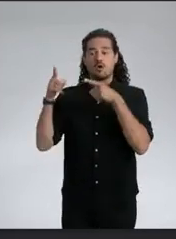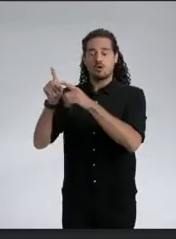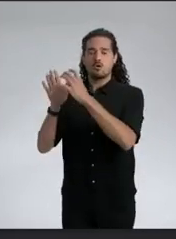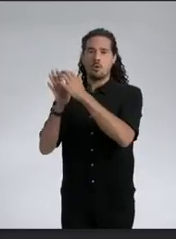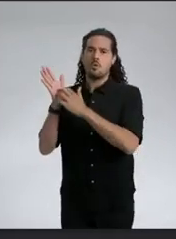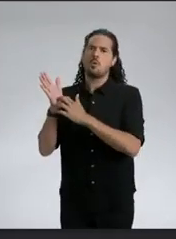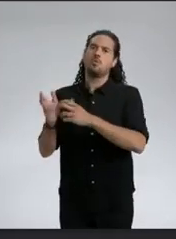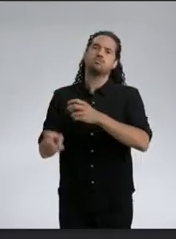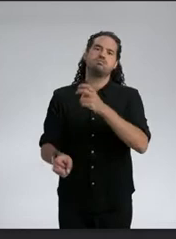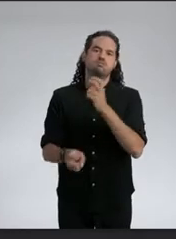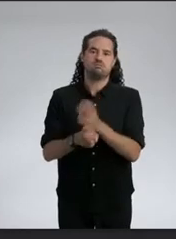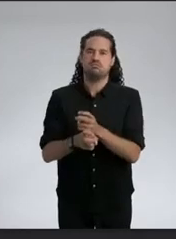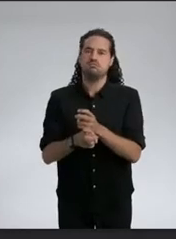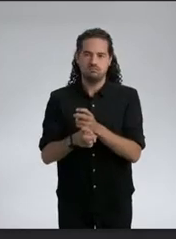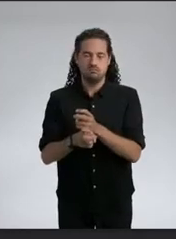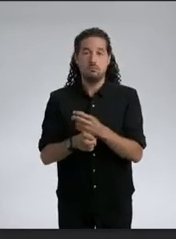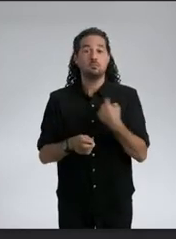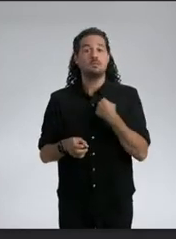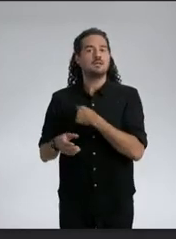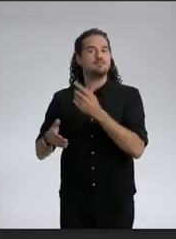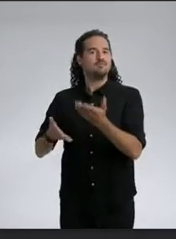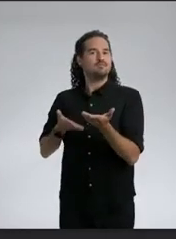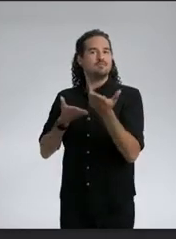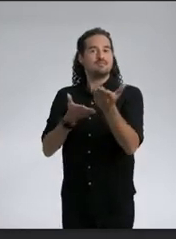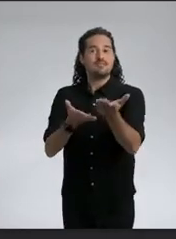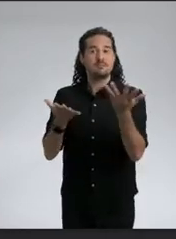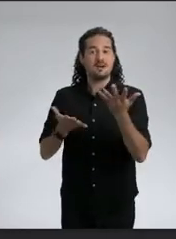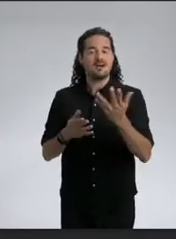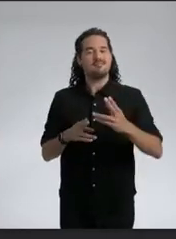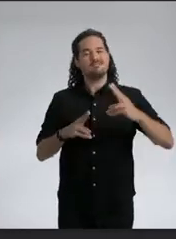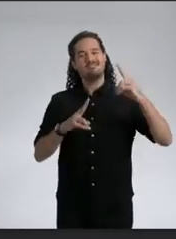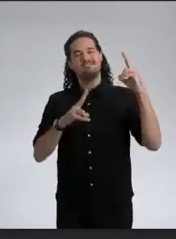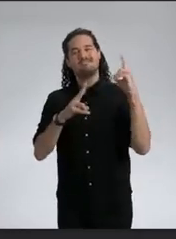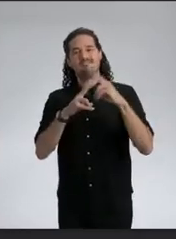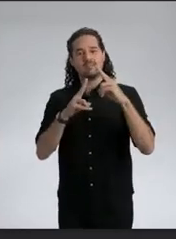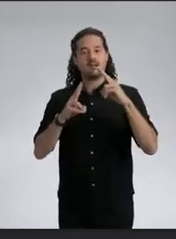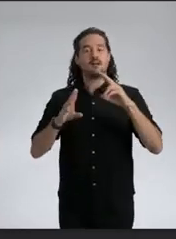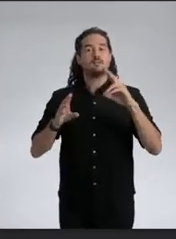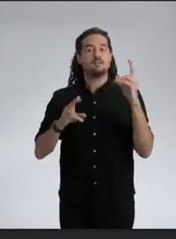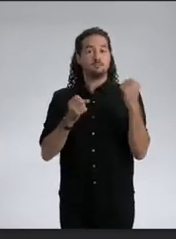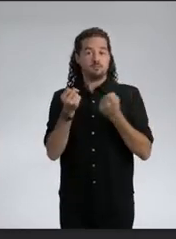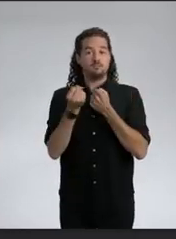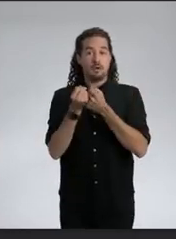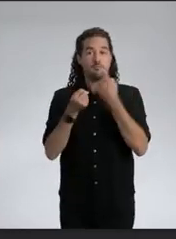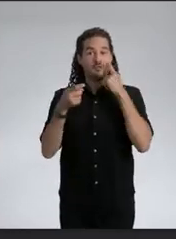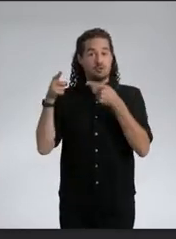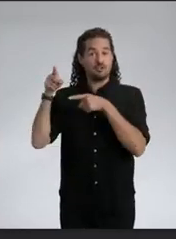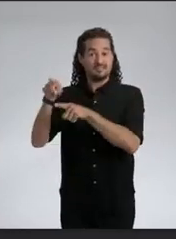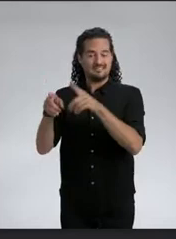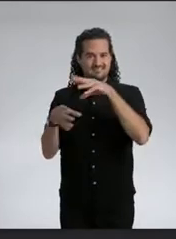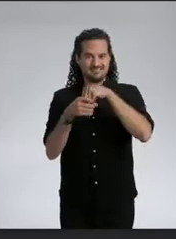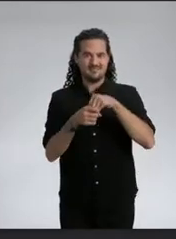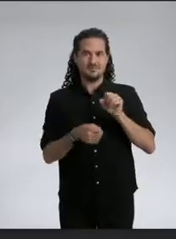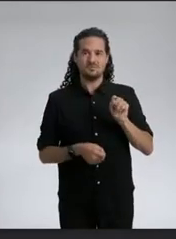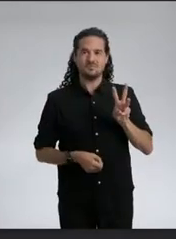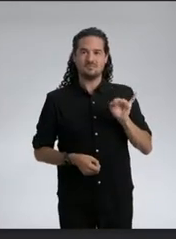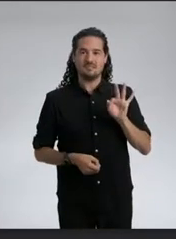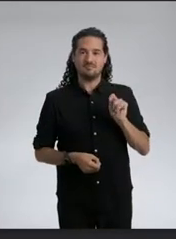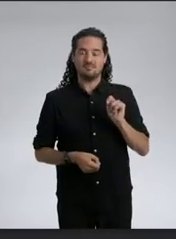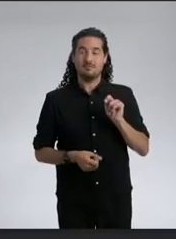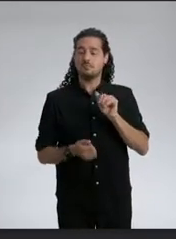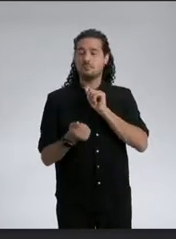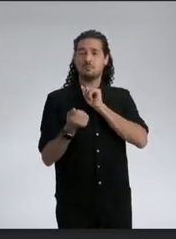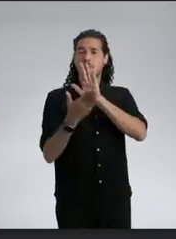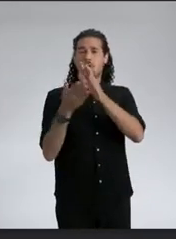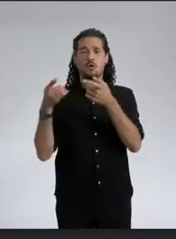So, we're bringing first-class support for concurrency to Swift. Our approach to building concurrency into the language follows